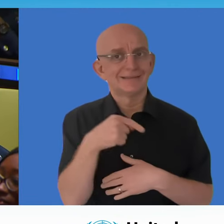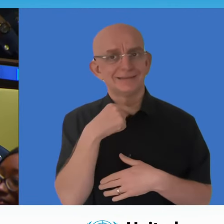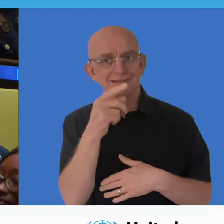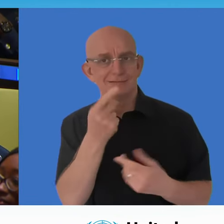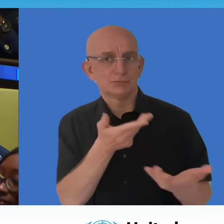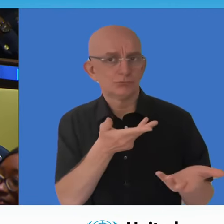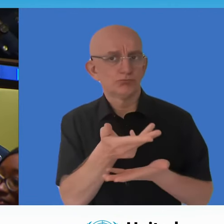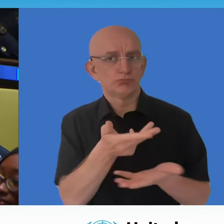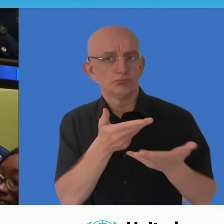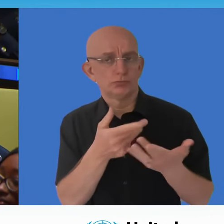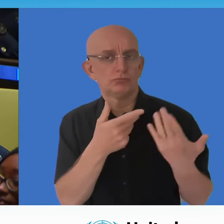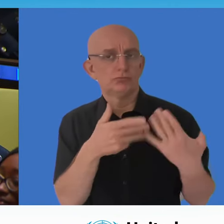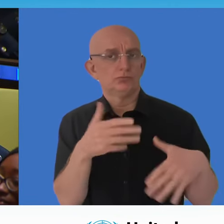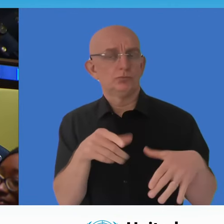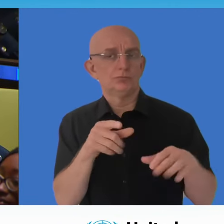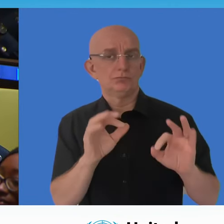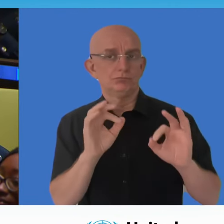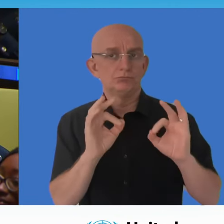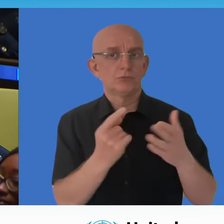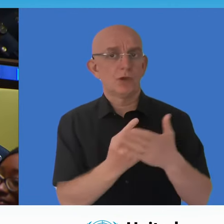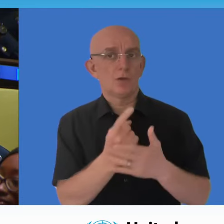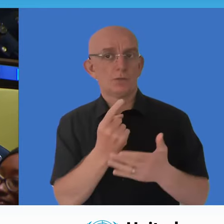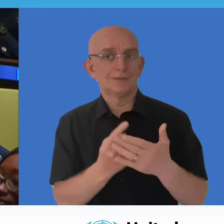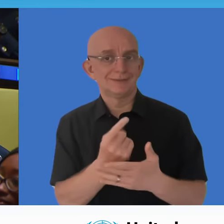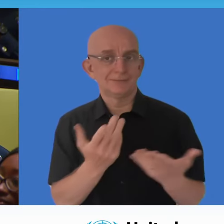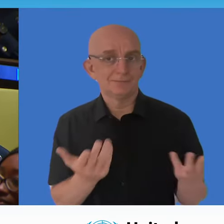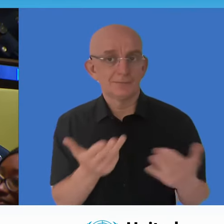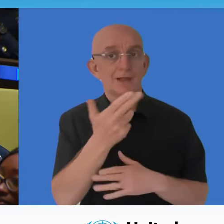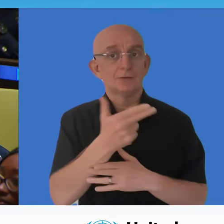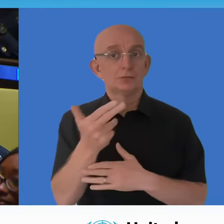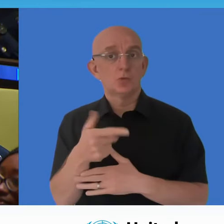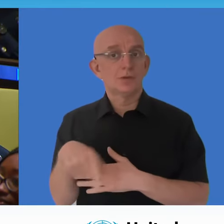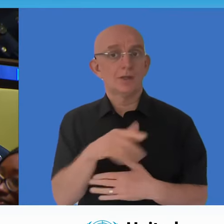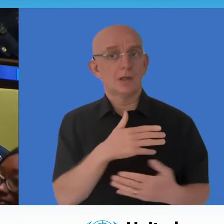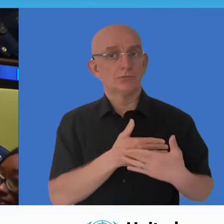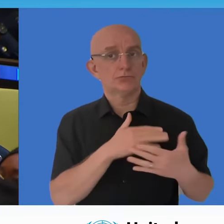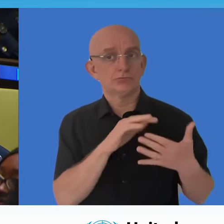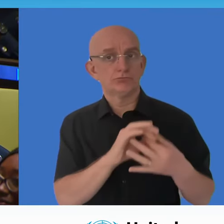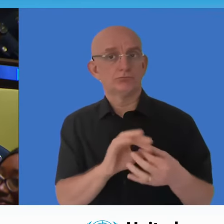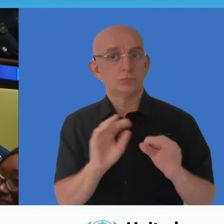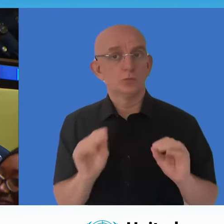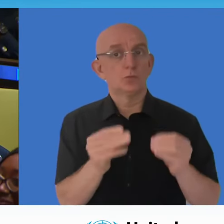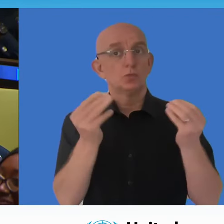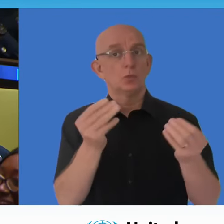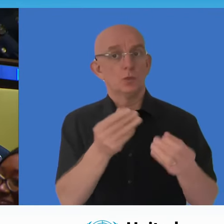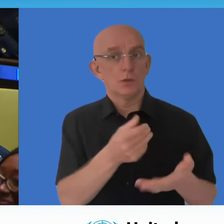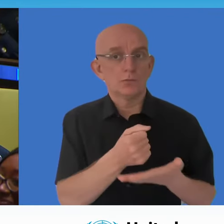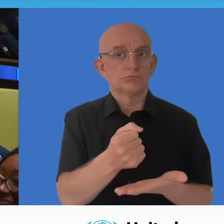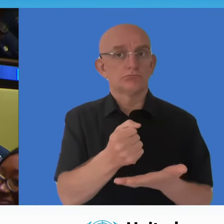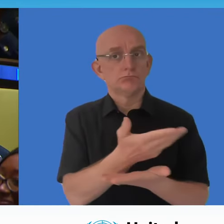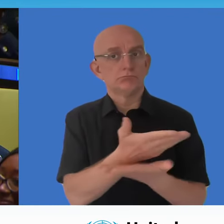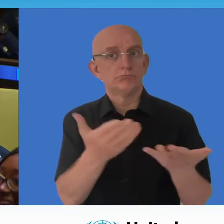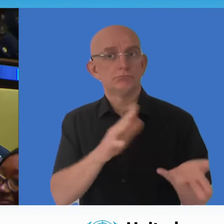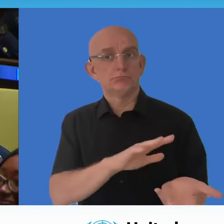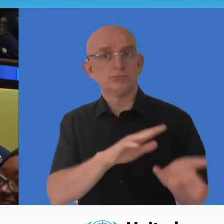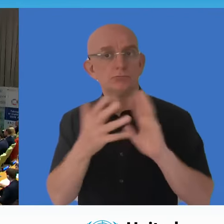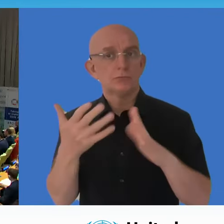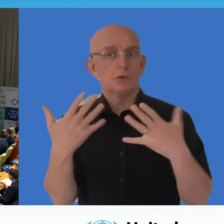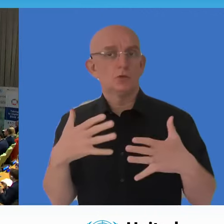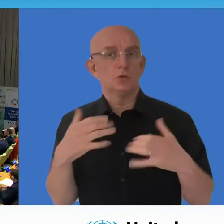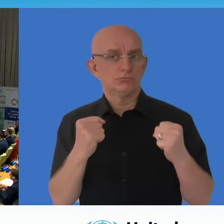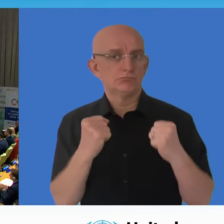Madam President, Indonesia's commitment to making youth agents of change is unwavering. I thank you.